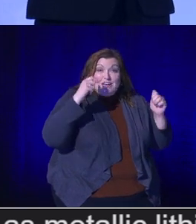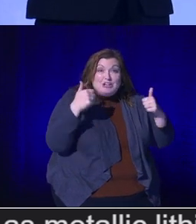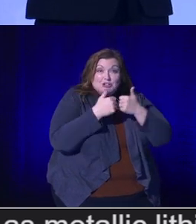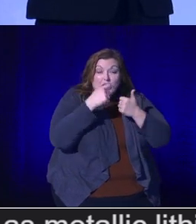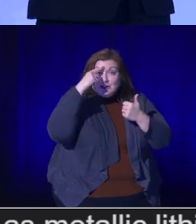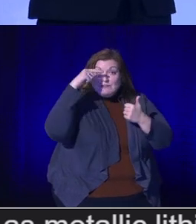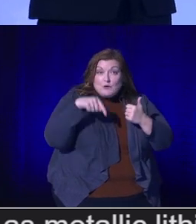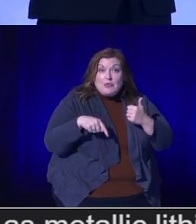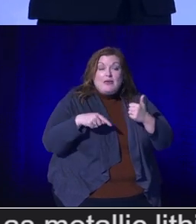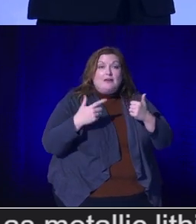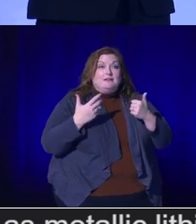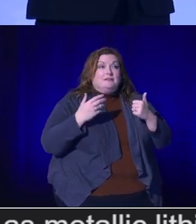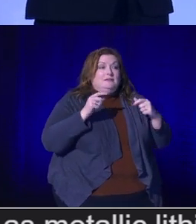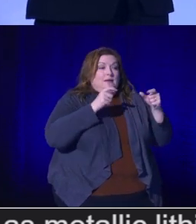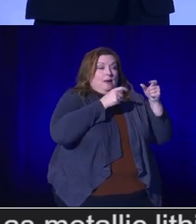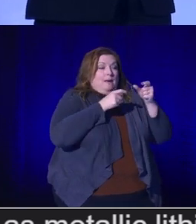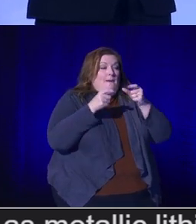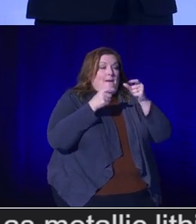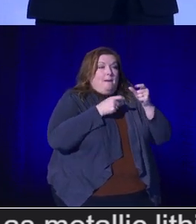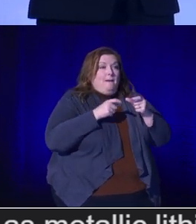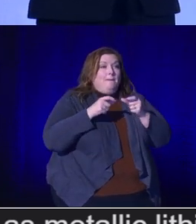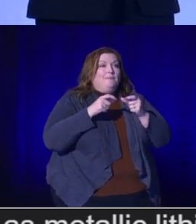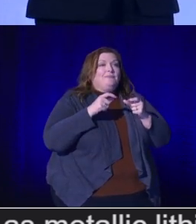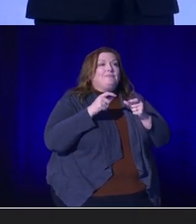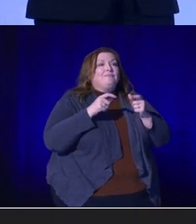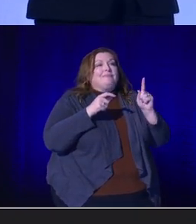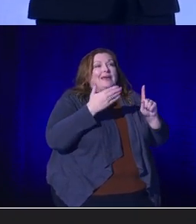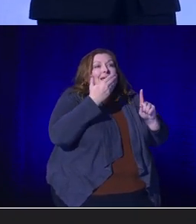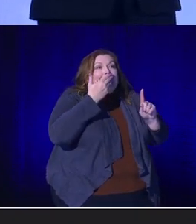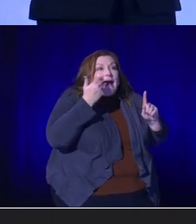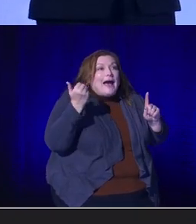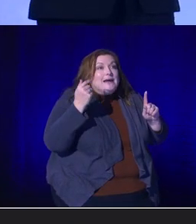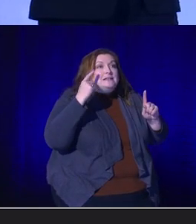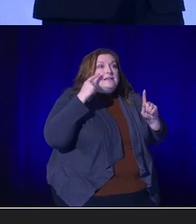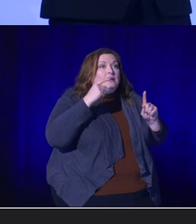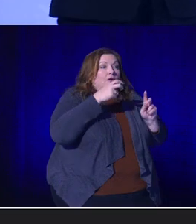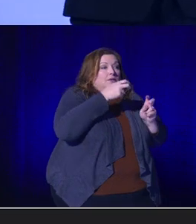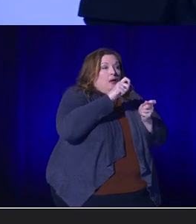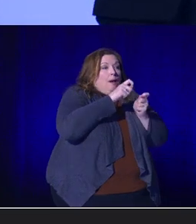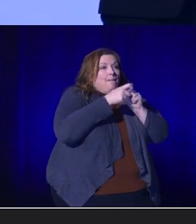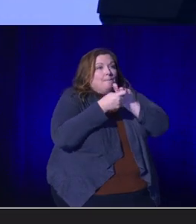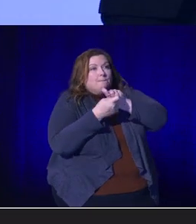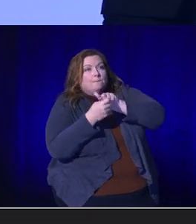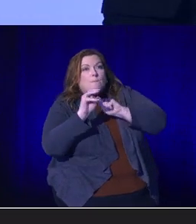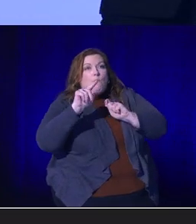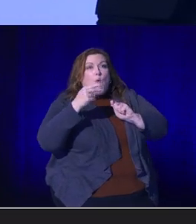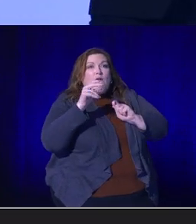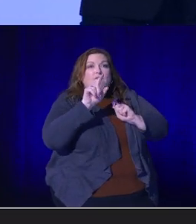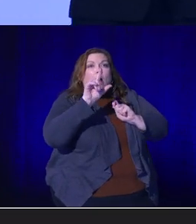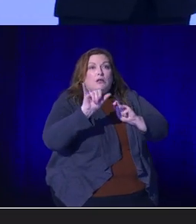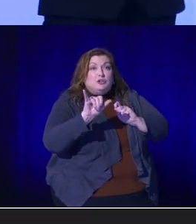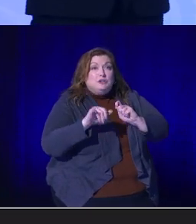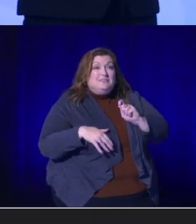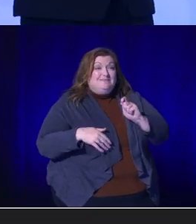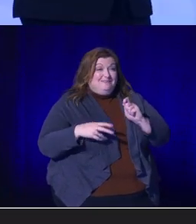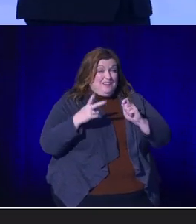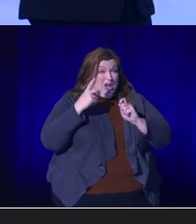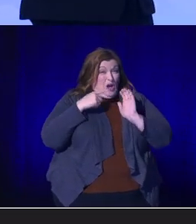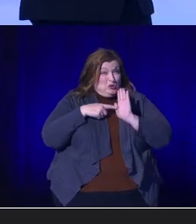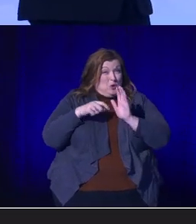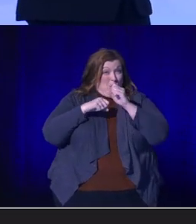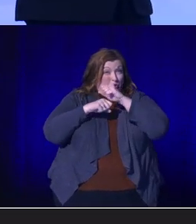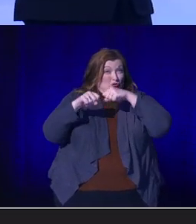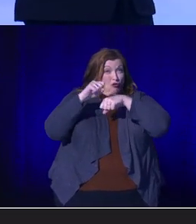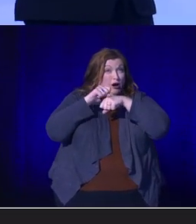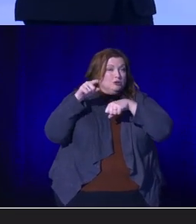is plating in an ideal morphology. I showed you those dendritic structures that everyone sort of blames on our battery